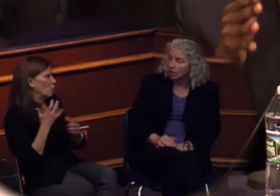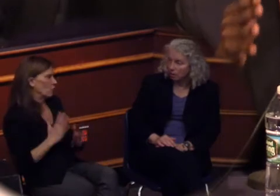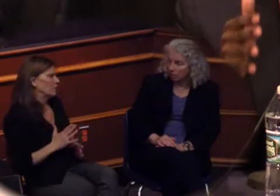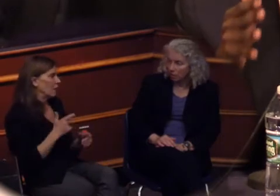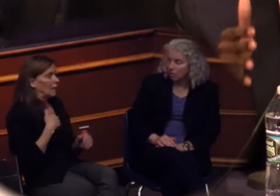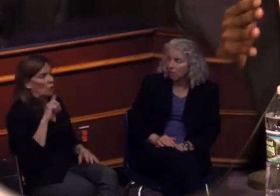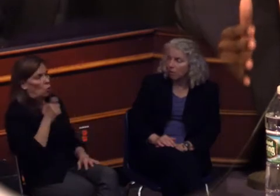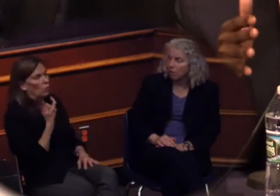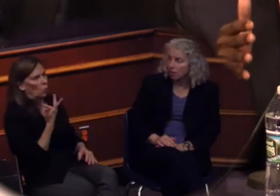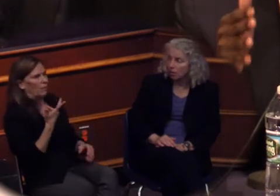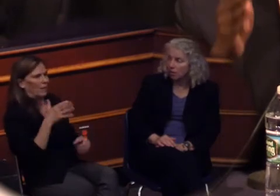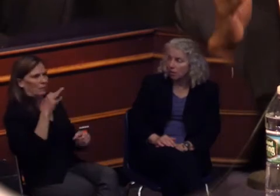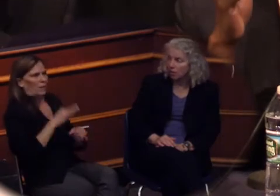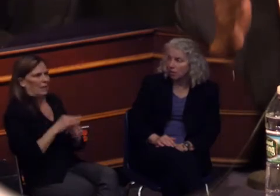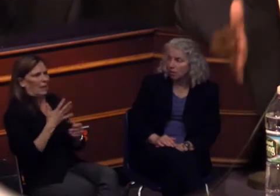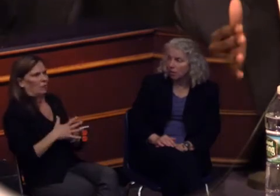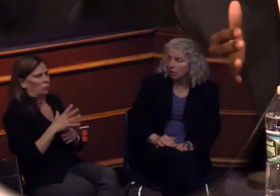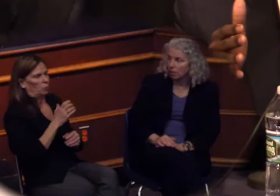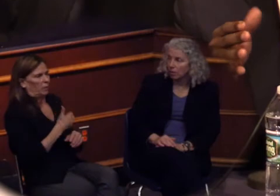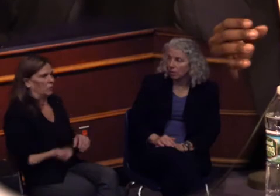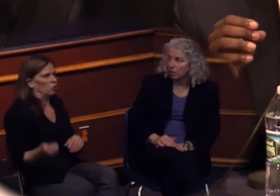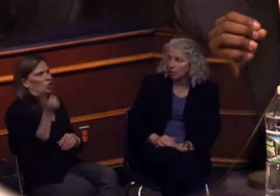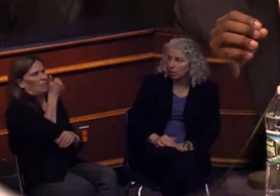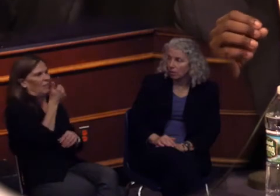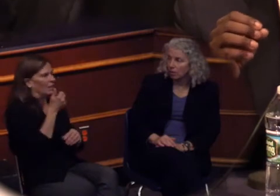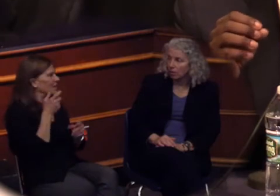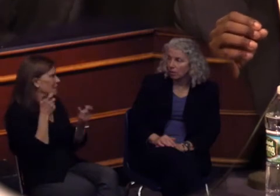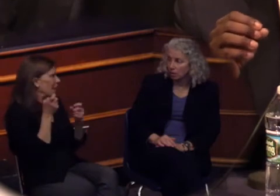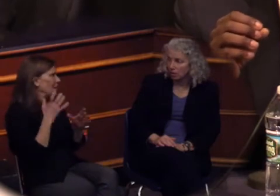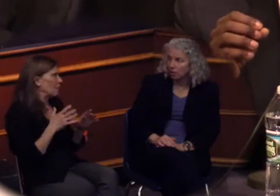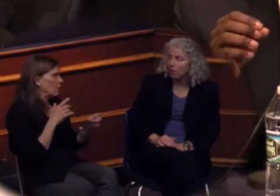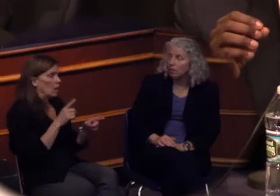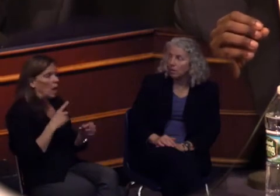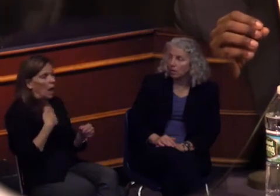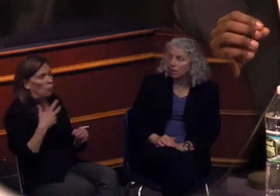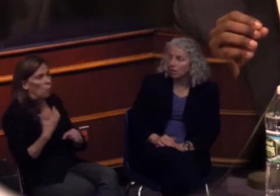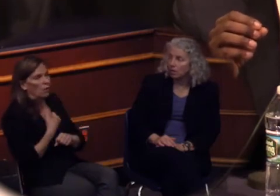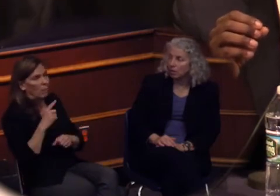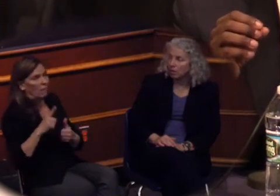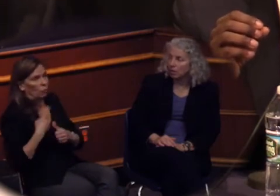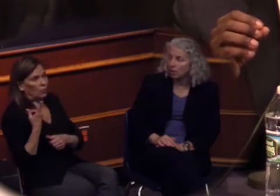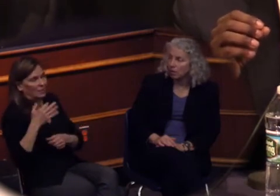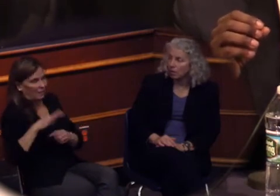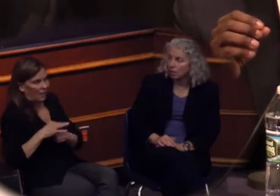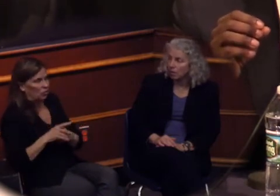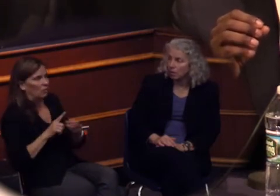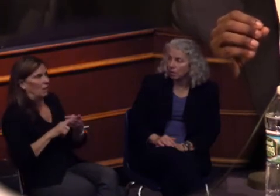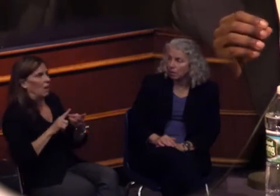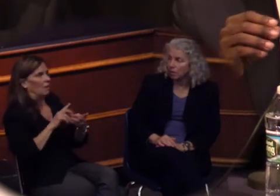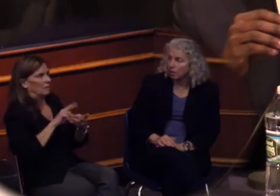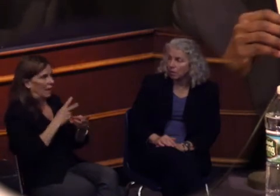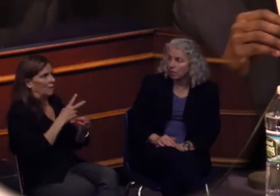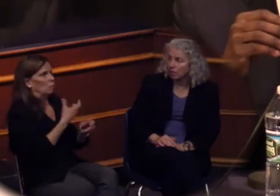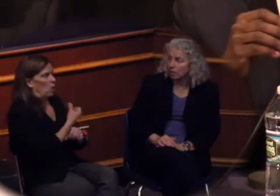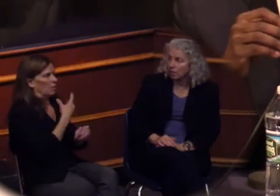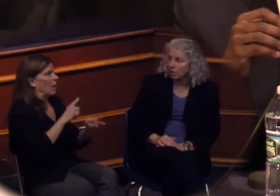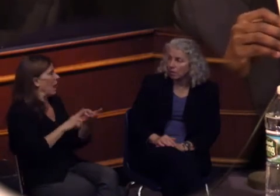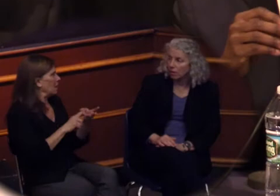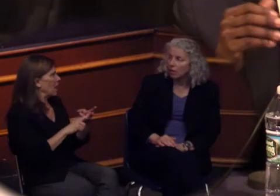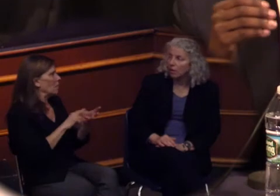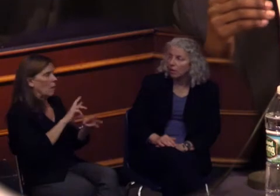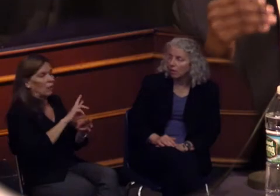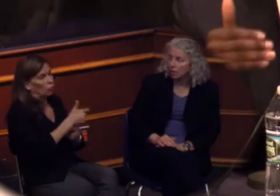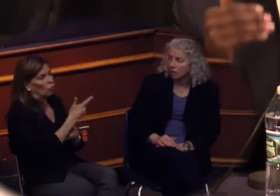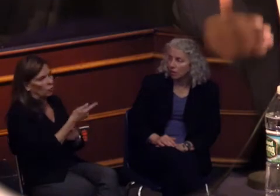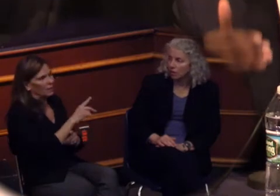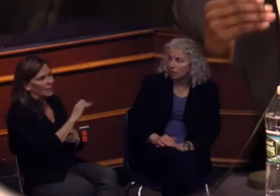to be a chief executive. I've won three elections, my first election, my second reelection, and my election to pass that tax override.